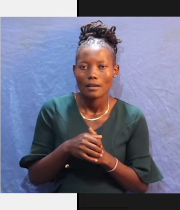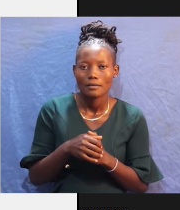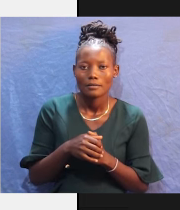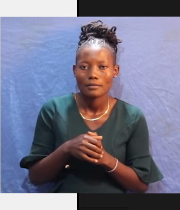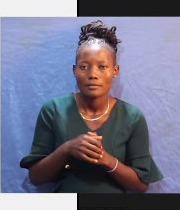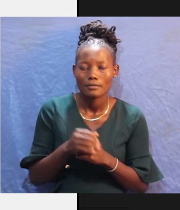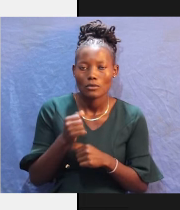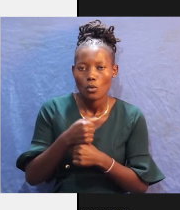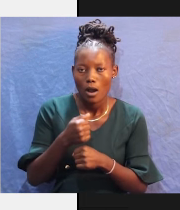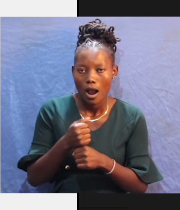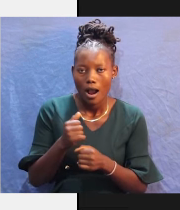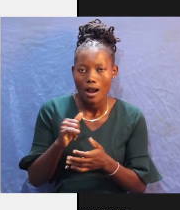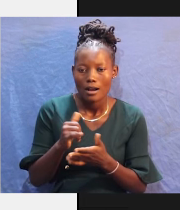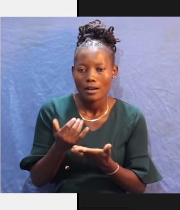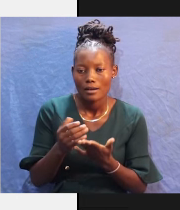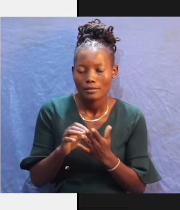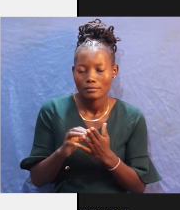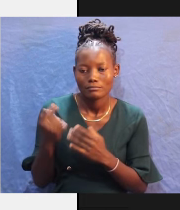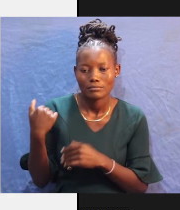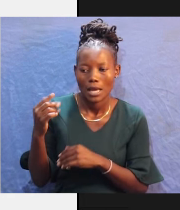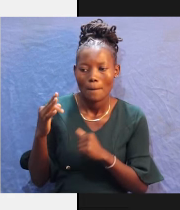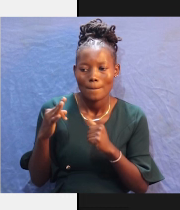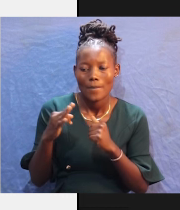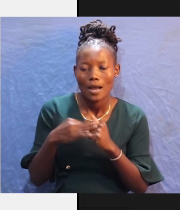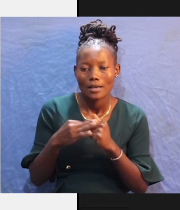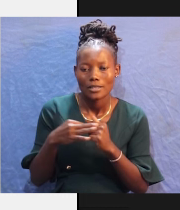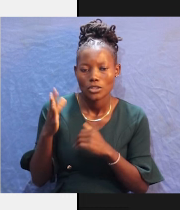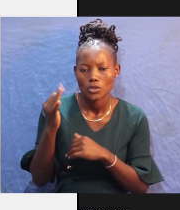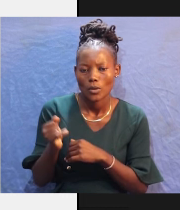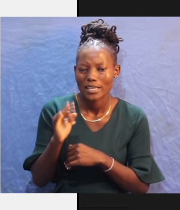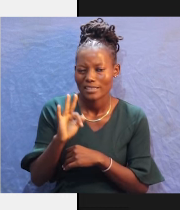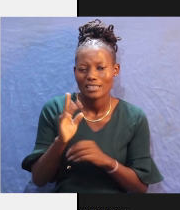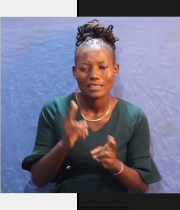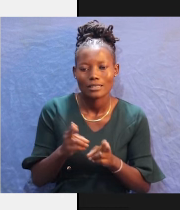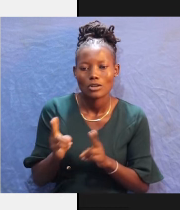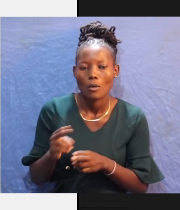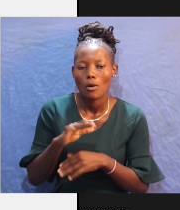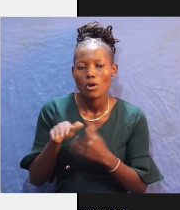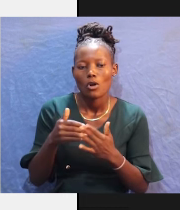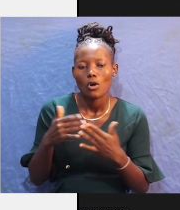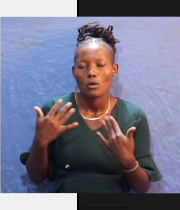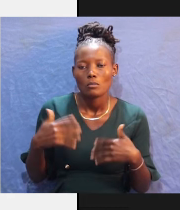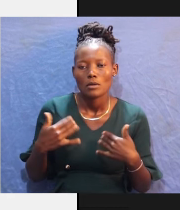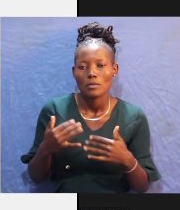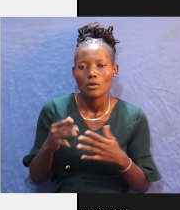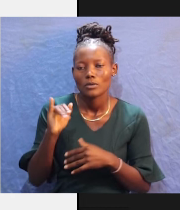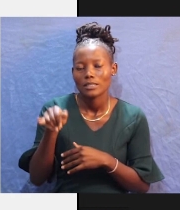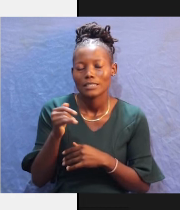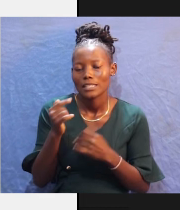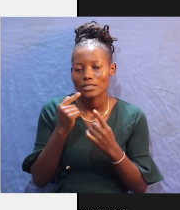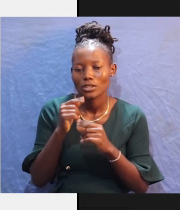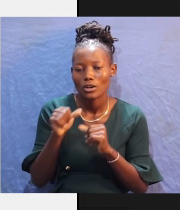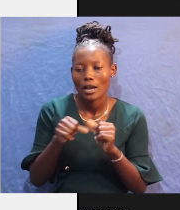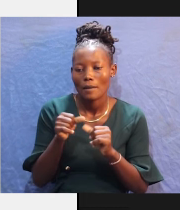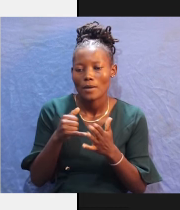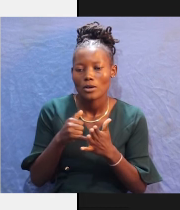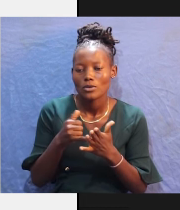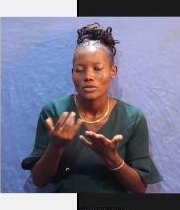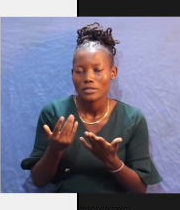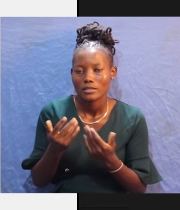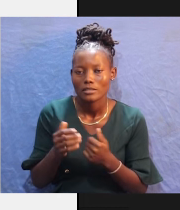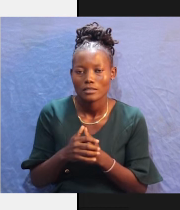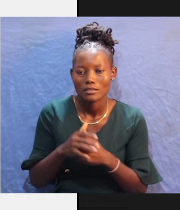institutions. So this is where sport for development is focused. In organizations that use sport for development, they link it